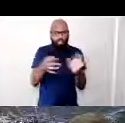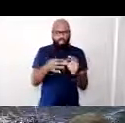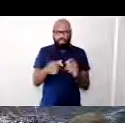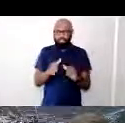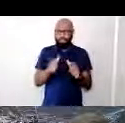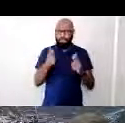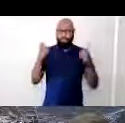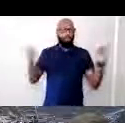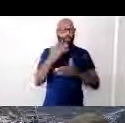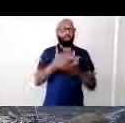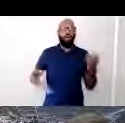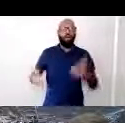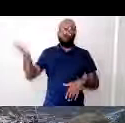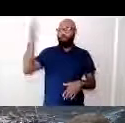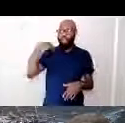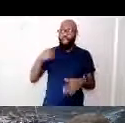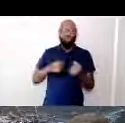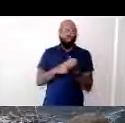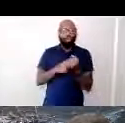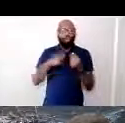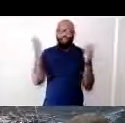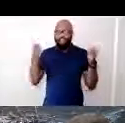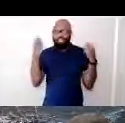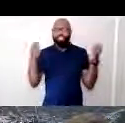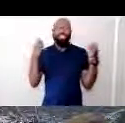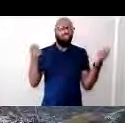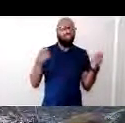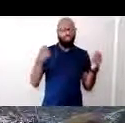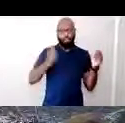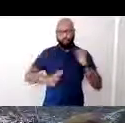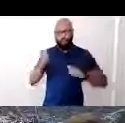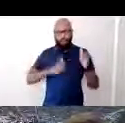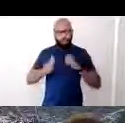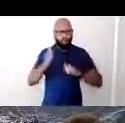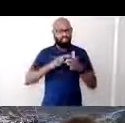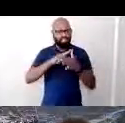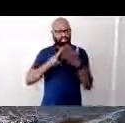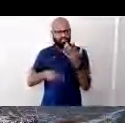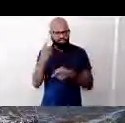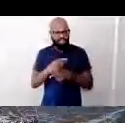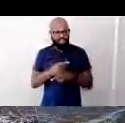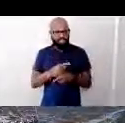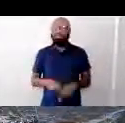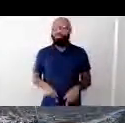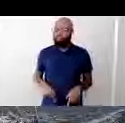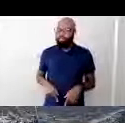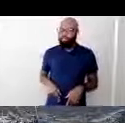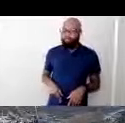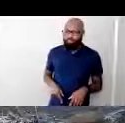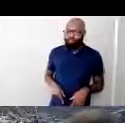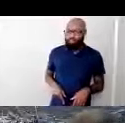past support for festivals and performance, et cetera. You know, if I could speak to that, yeah, I'd say yes. I mean, I'd say